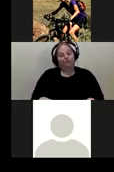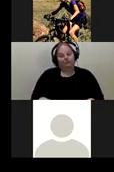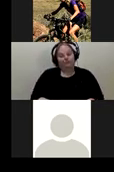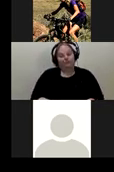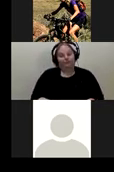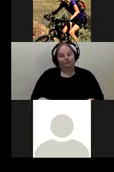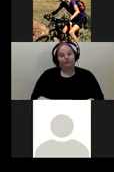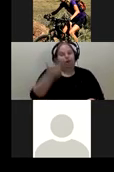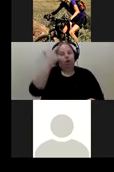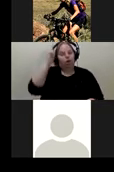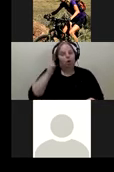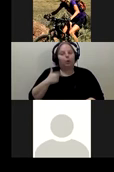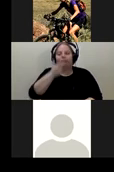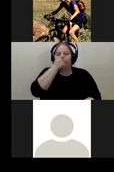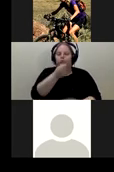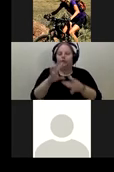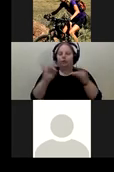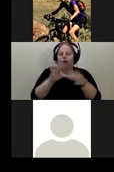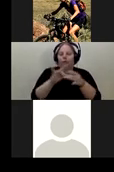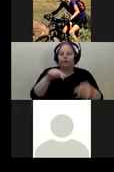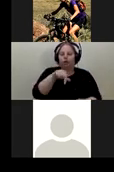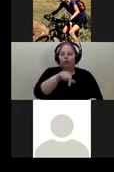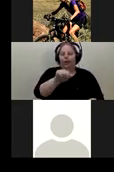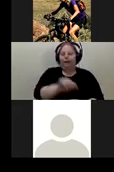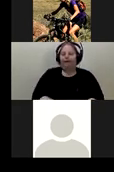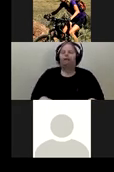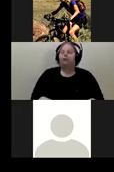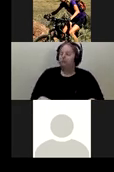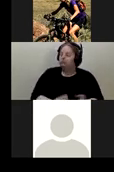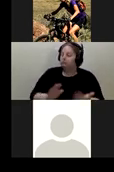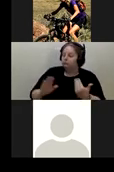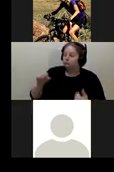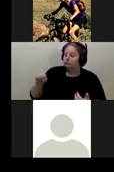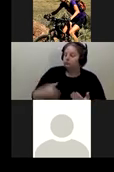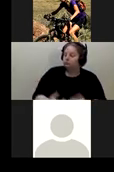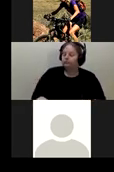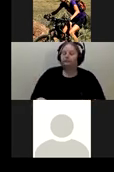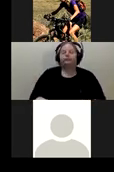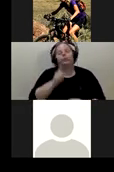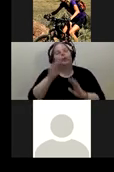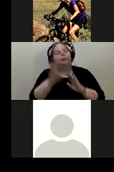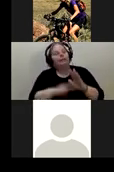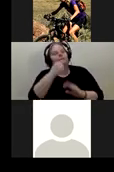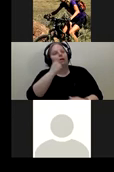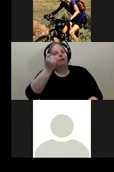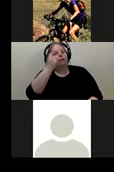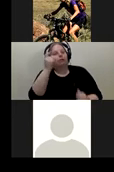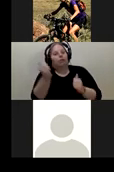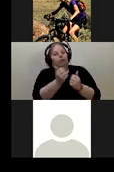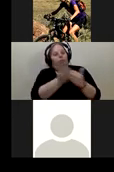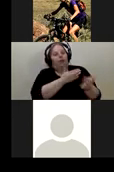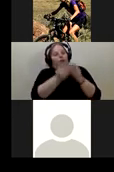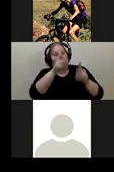Linda, we have an interesting comment in the Q&A. Yeah. And basically they're saying anything that the person that